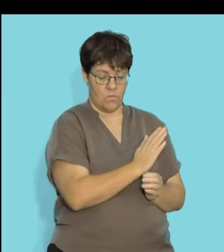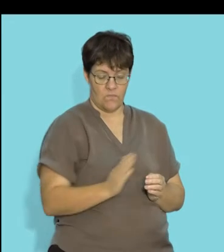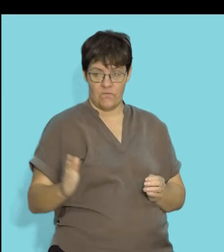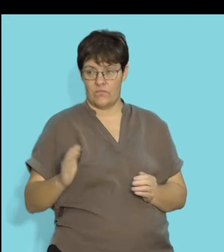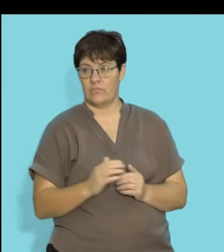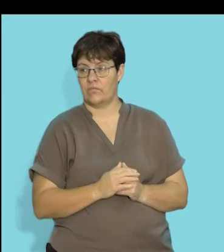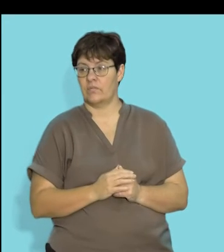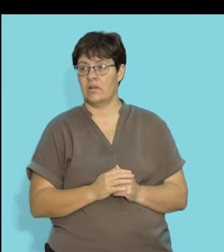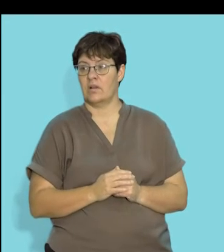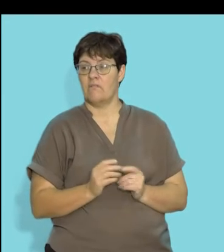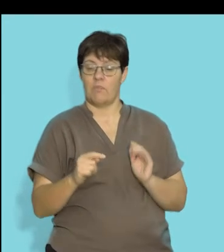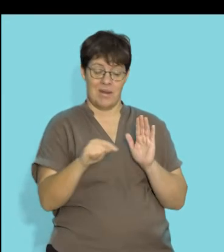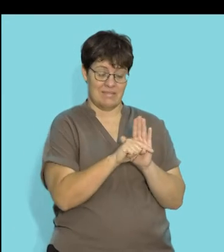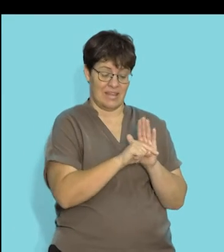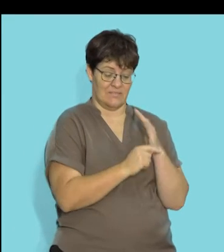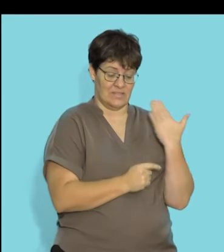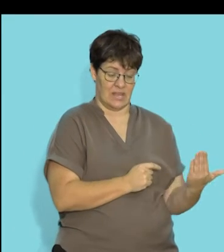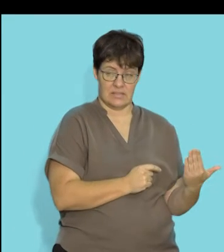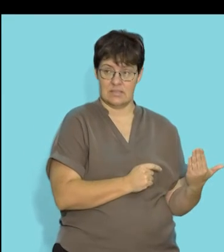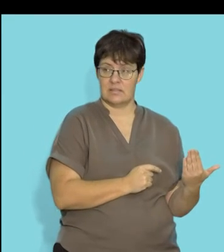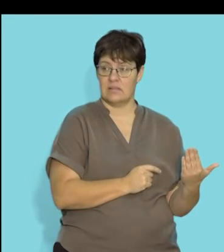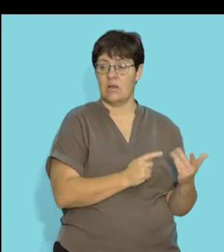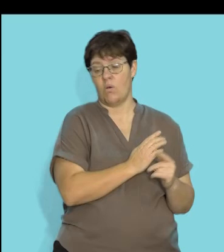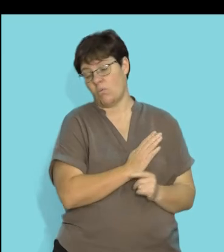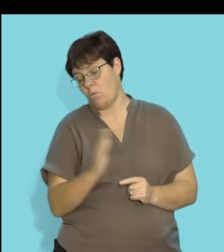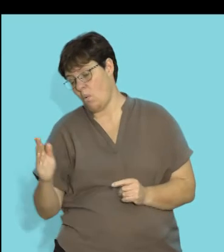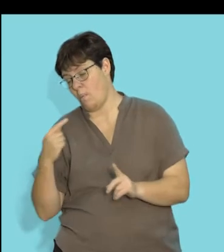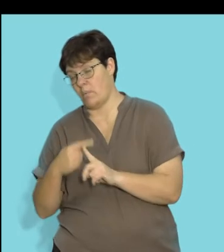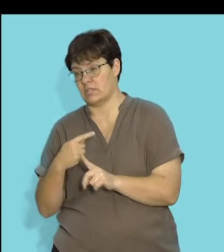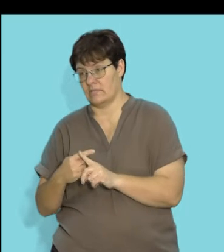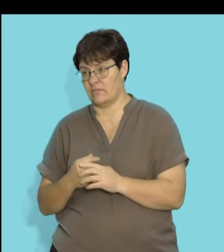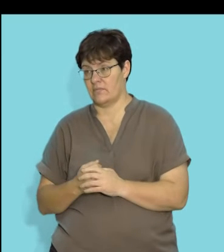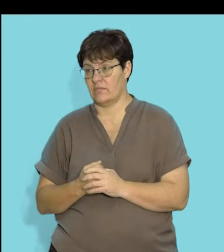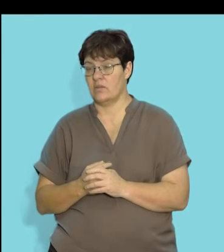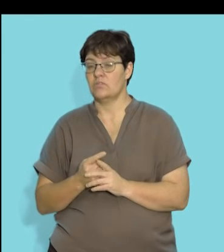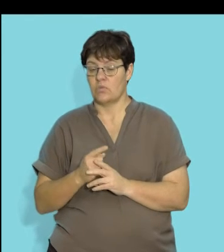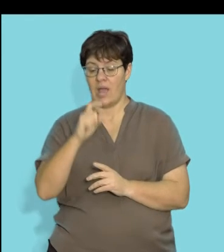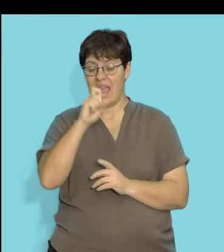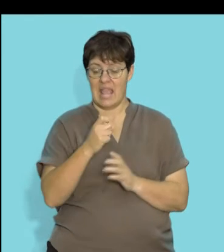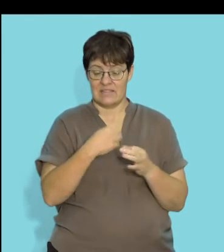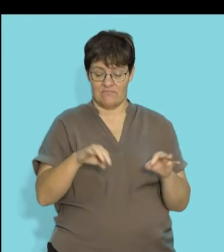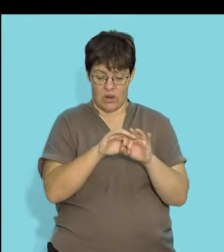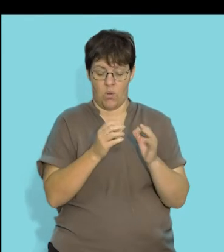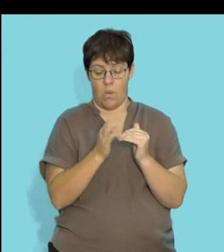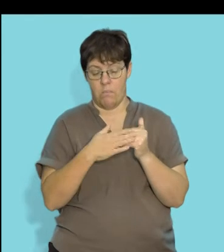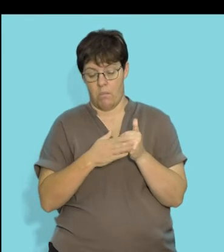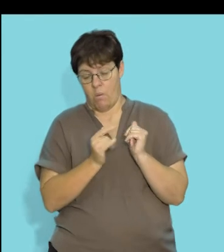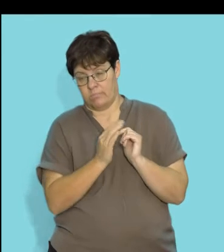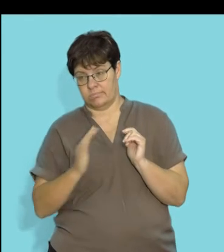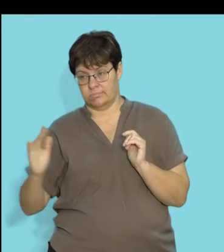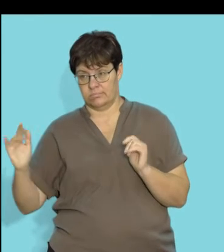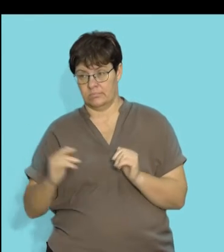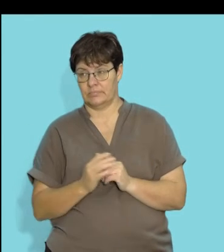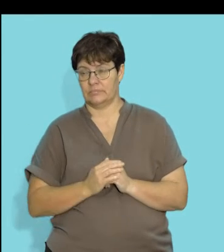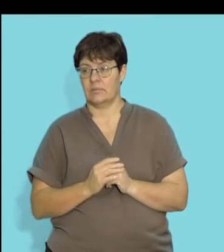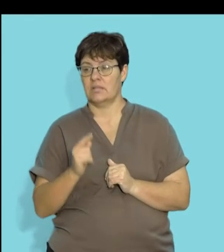moving from left to right, you're starting from the negative side and going to the positive side. So clearly the x value is